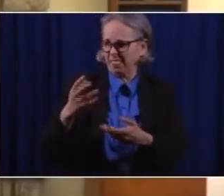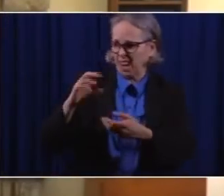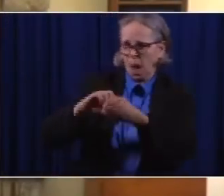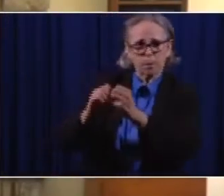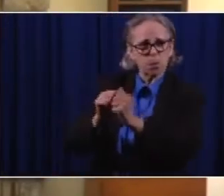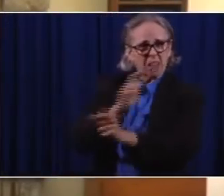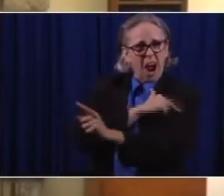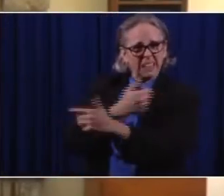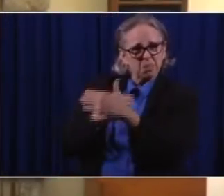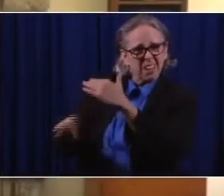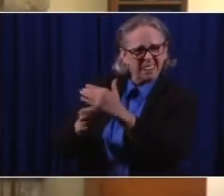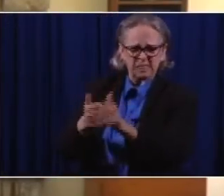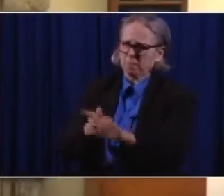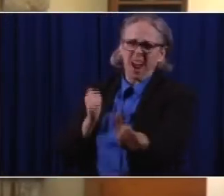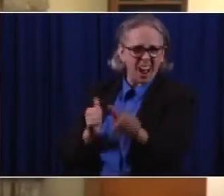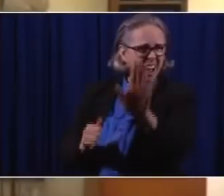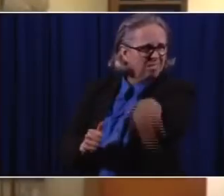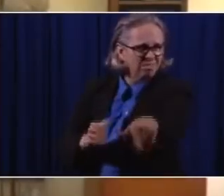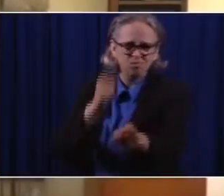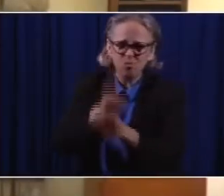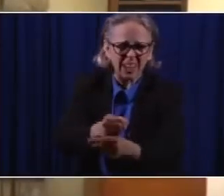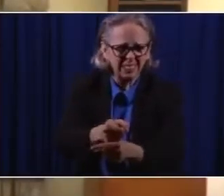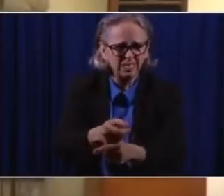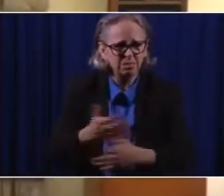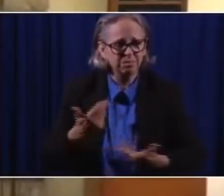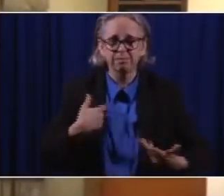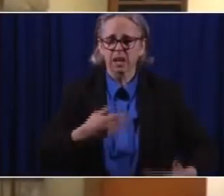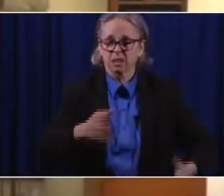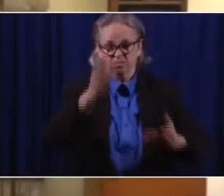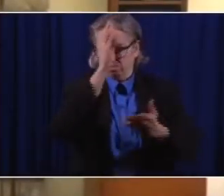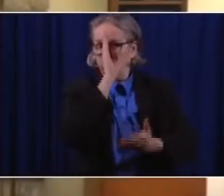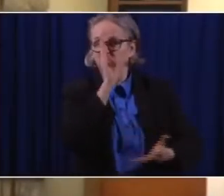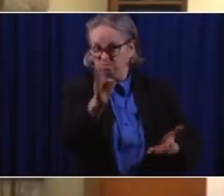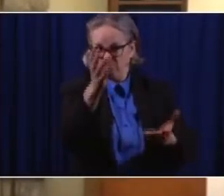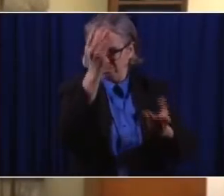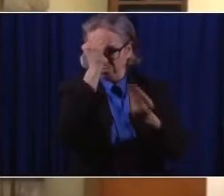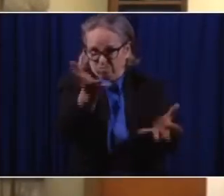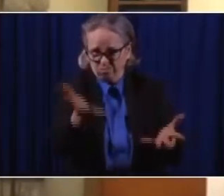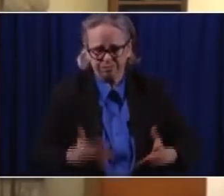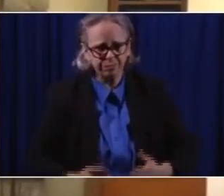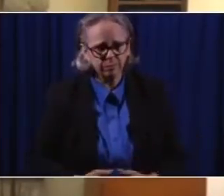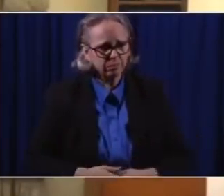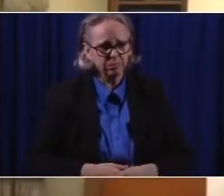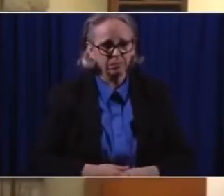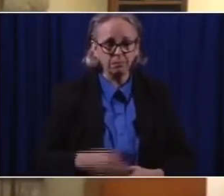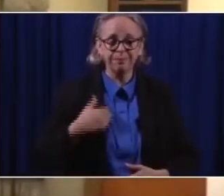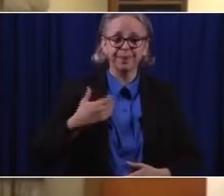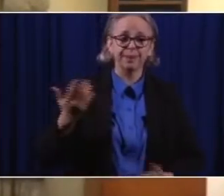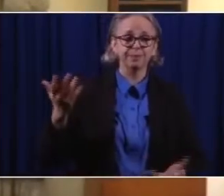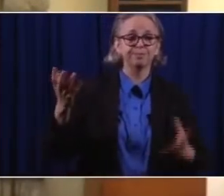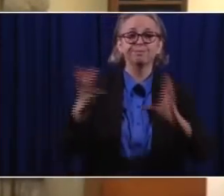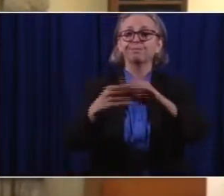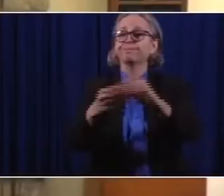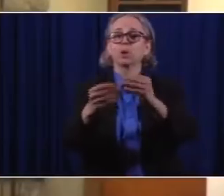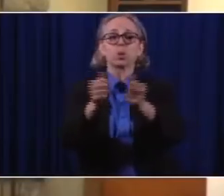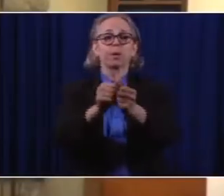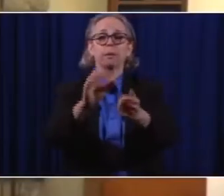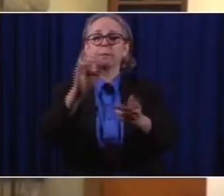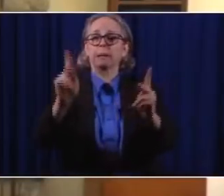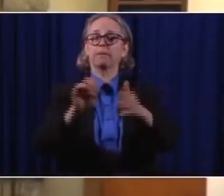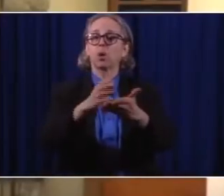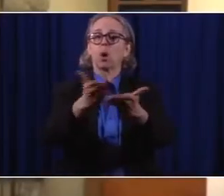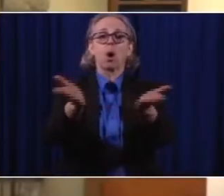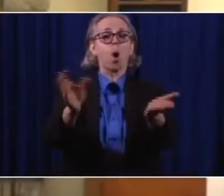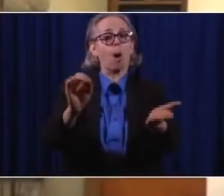had a choice. I was giving a speech to the people of the state of Ohio. I want to be as transparent and as open as possible. I could